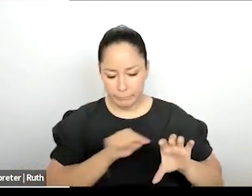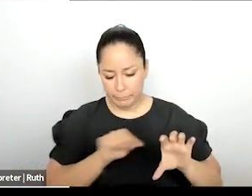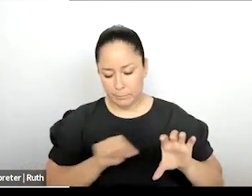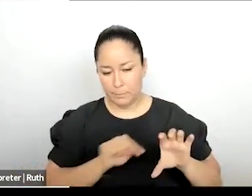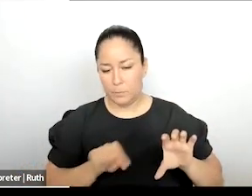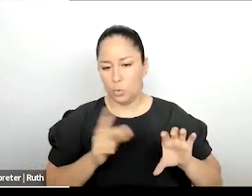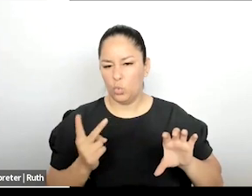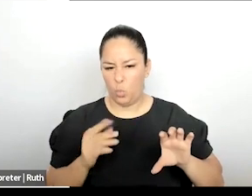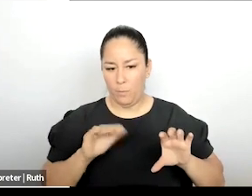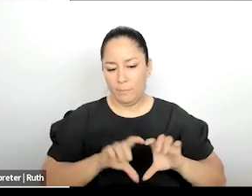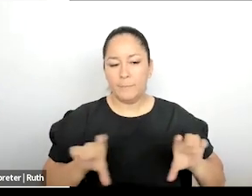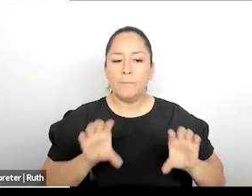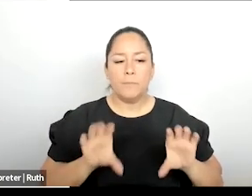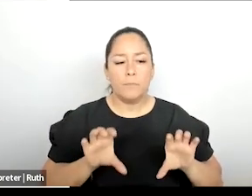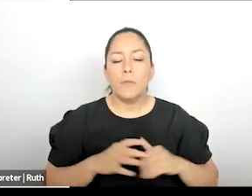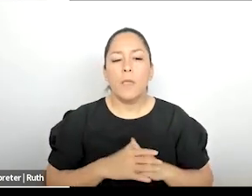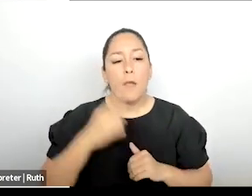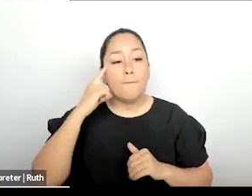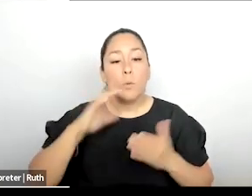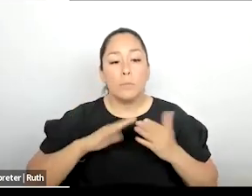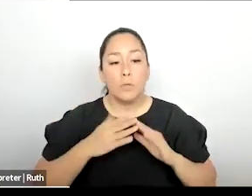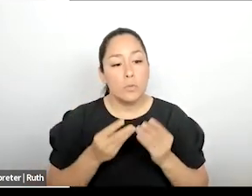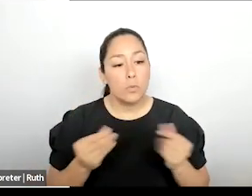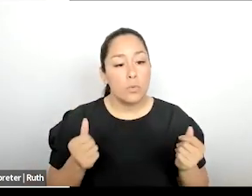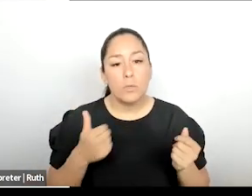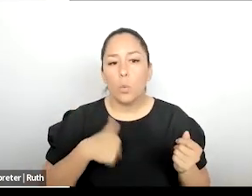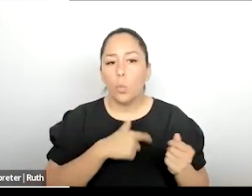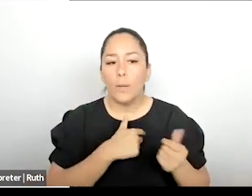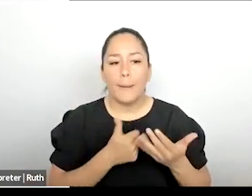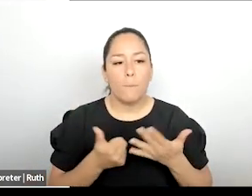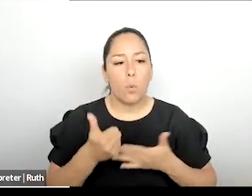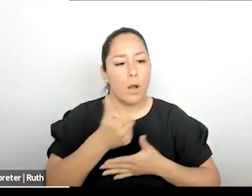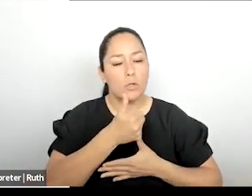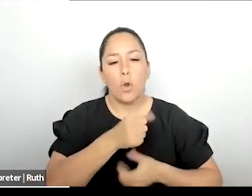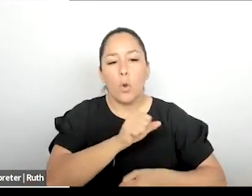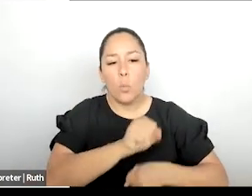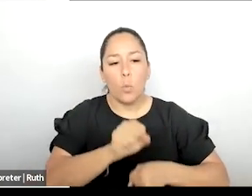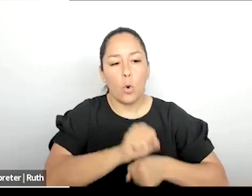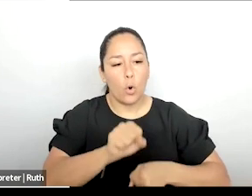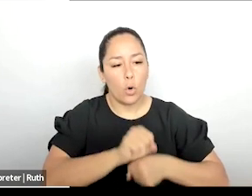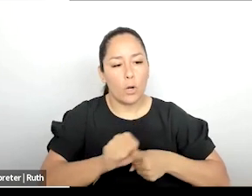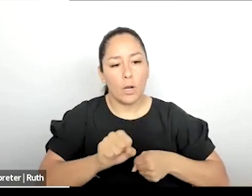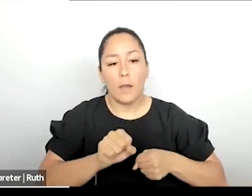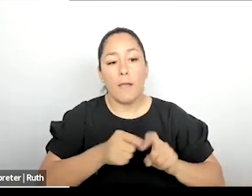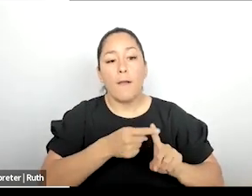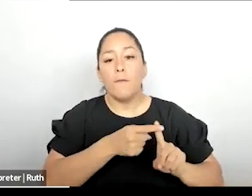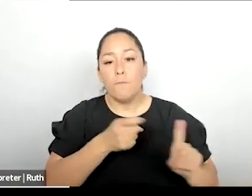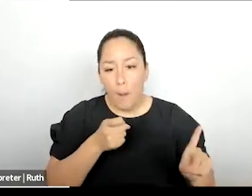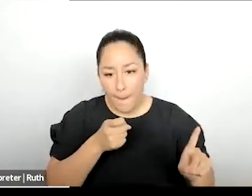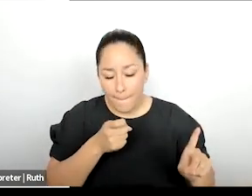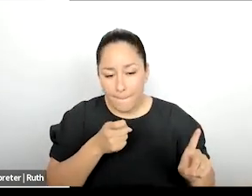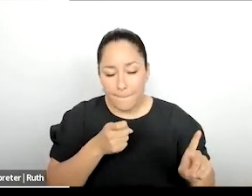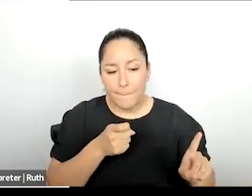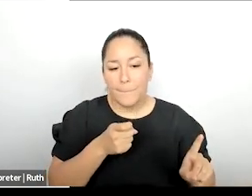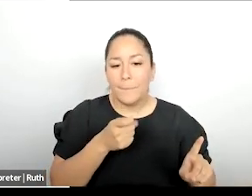those 4 images. So for Community Solutions, we prioritize work that is happening by and